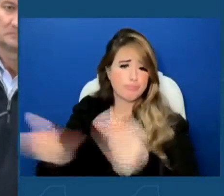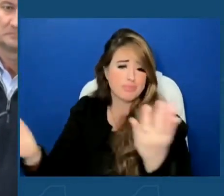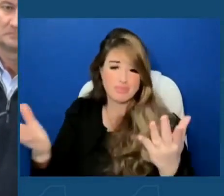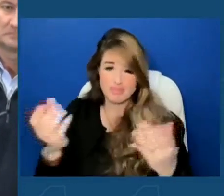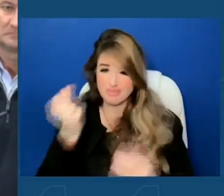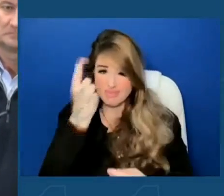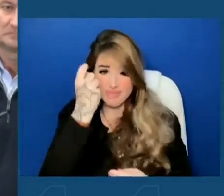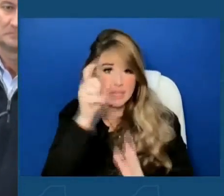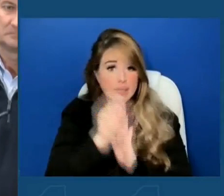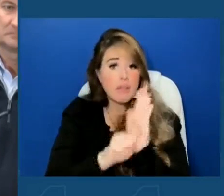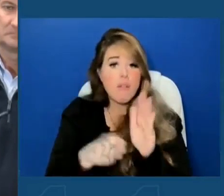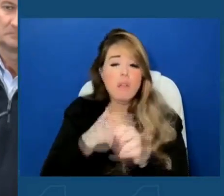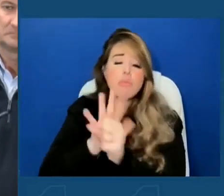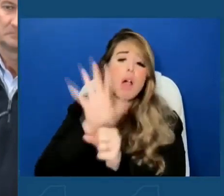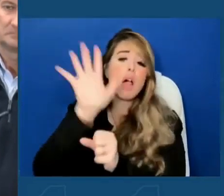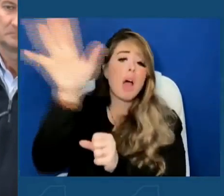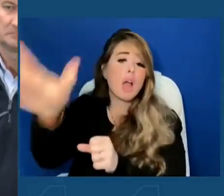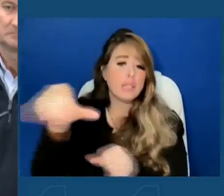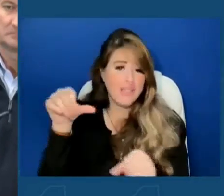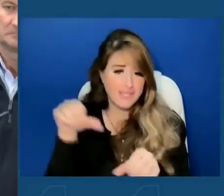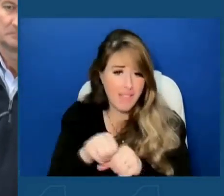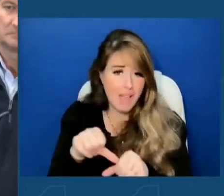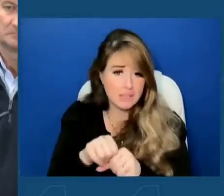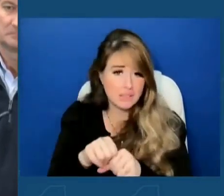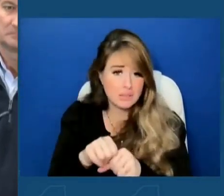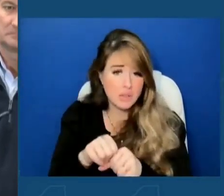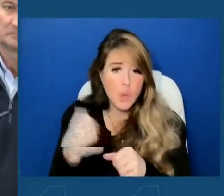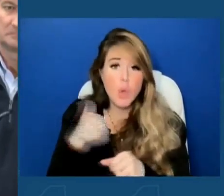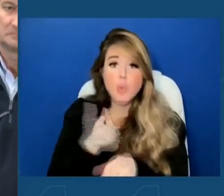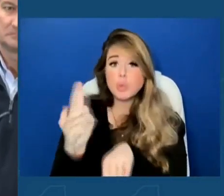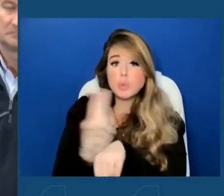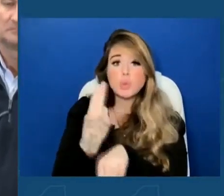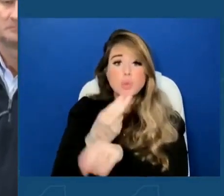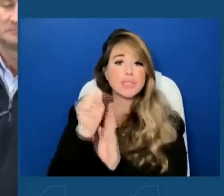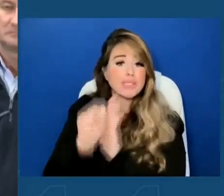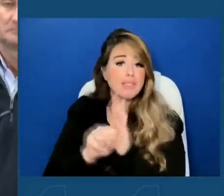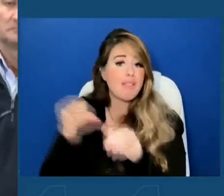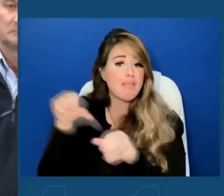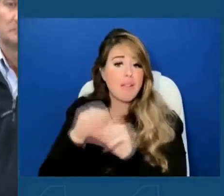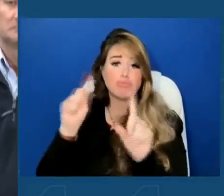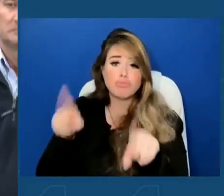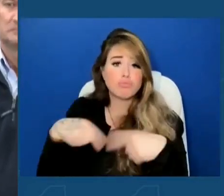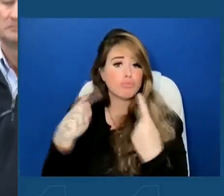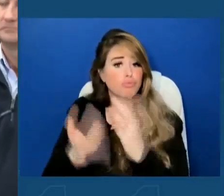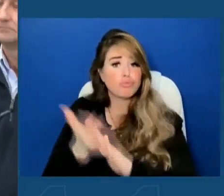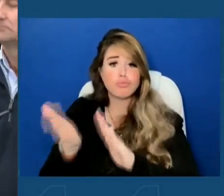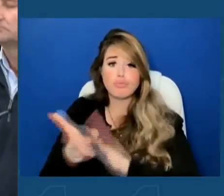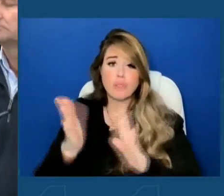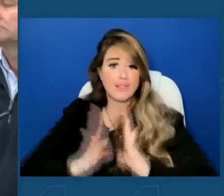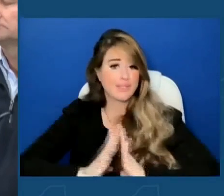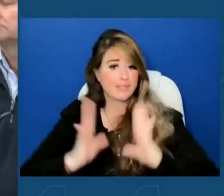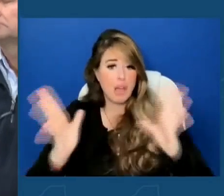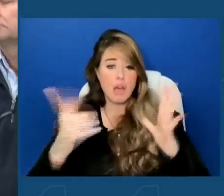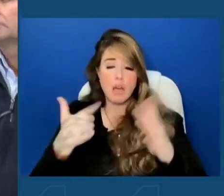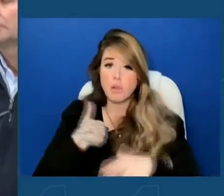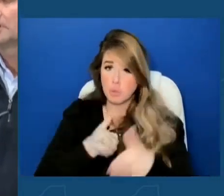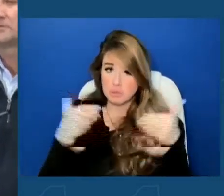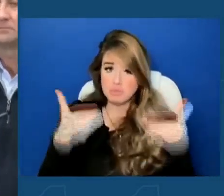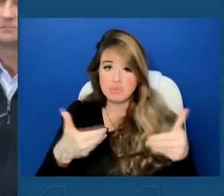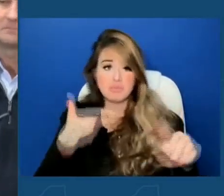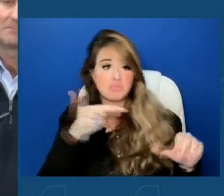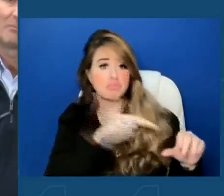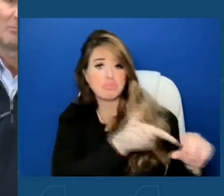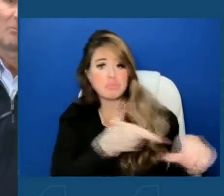gasoline, for example. We have been able to go out using state gasoline resources through state fire to literally fuel local